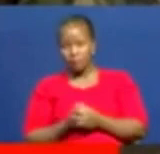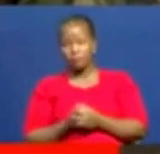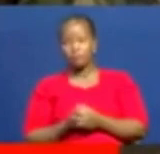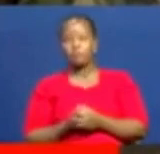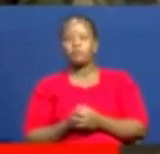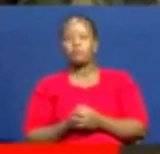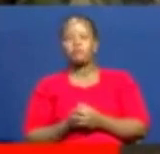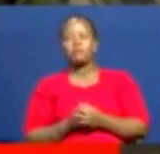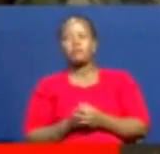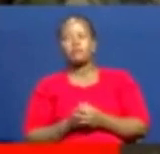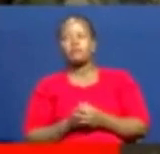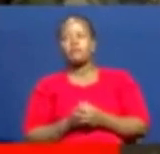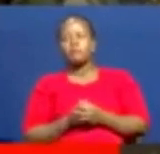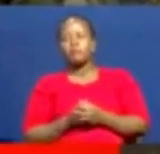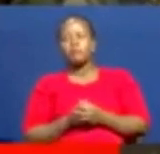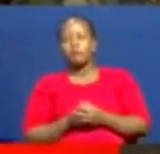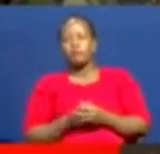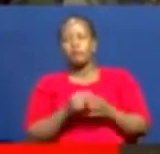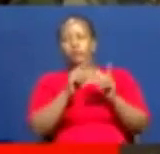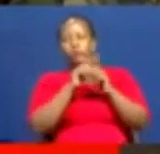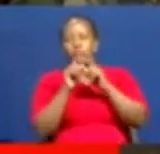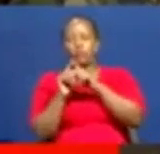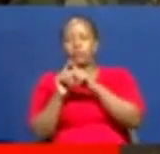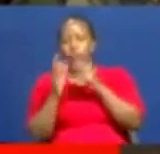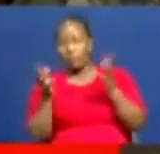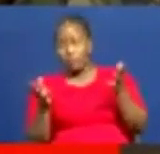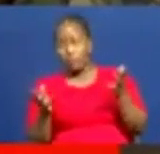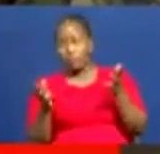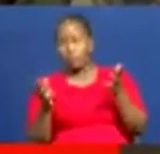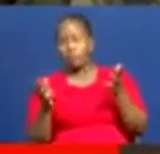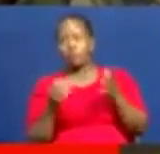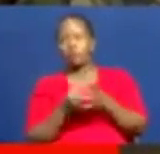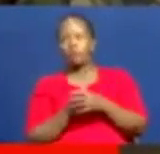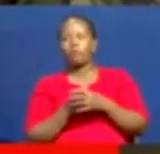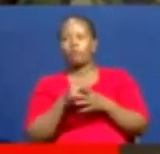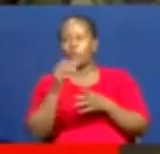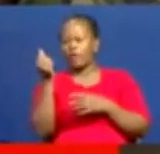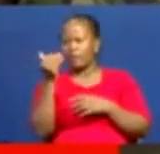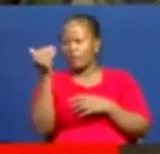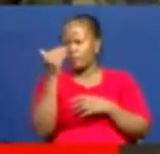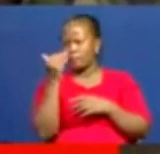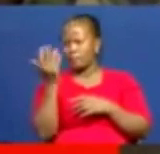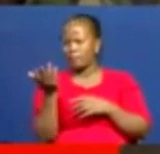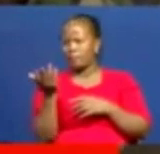before. And your other question was?